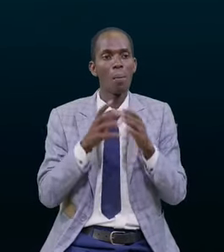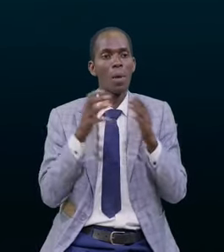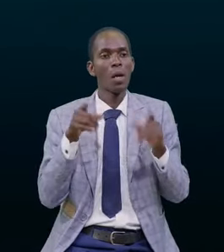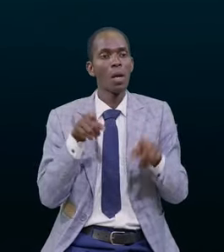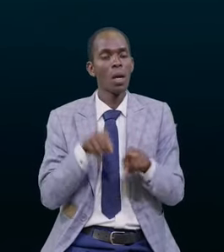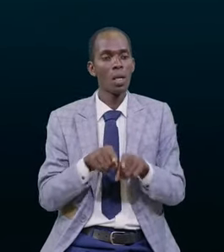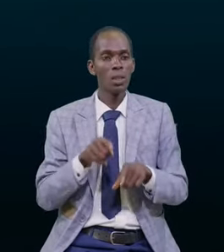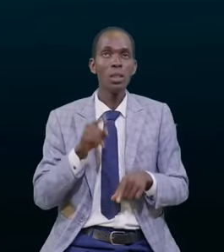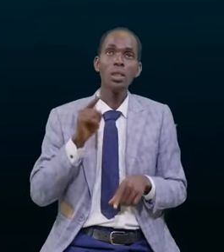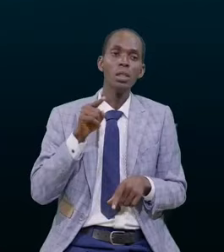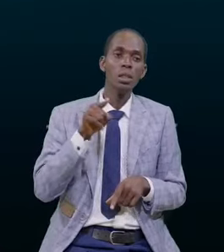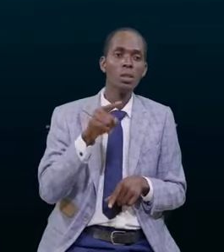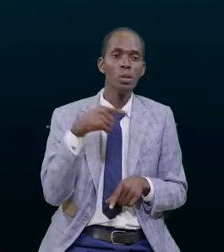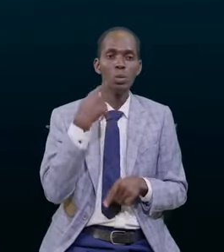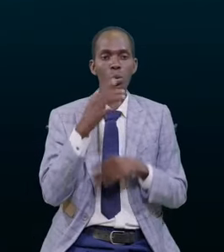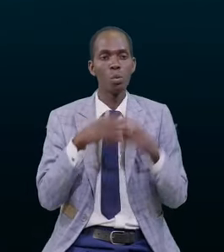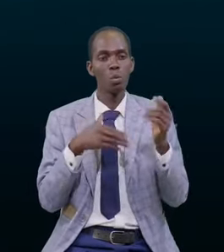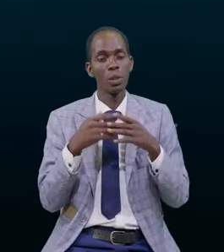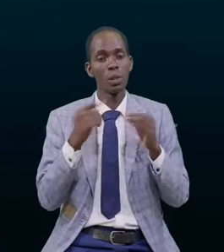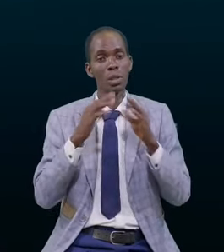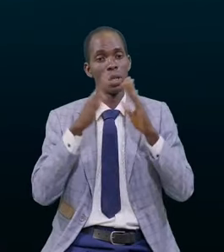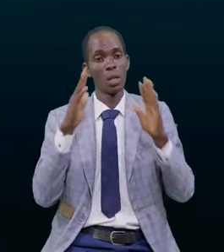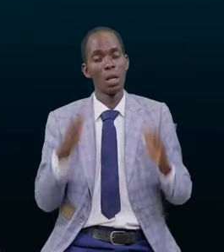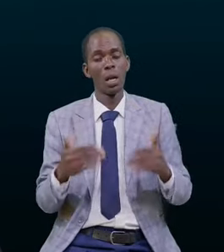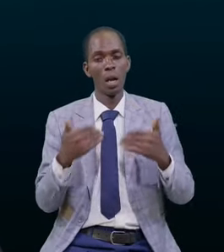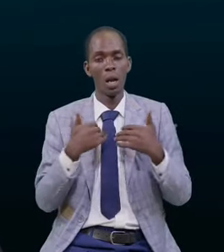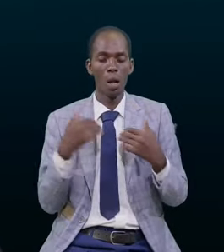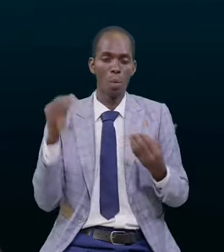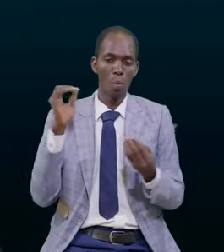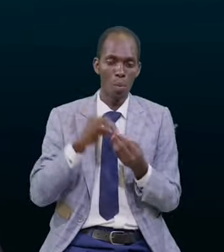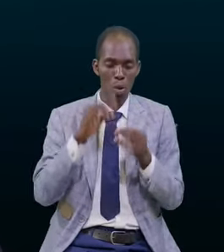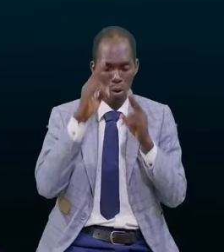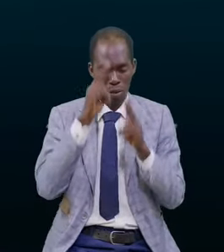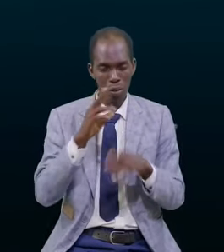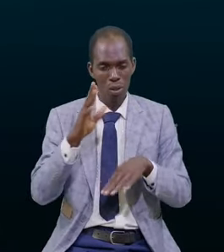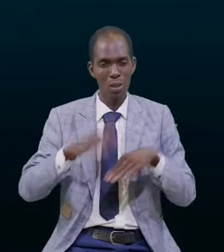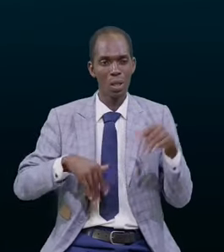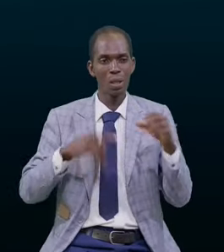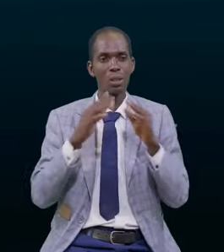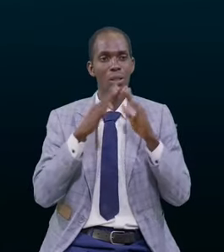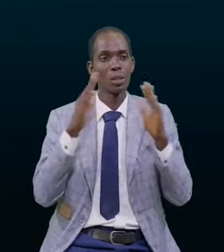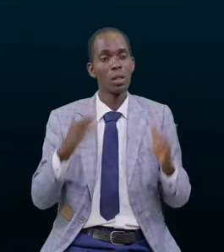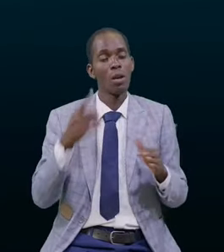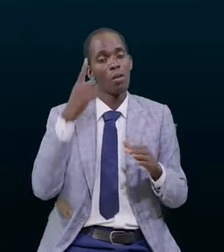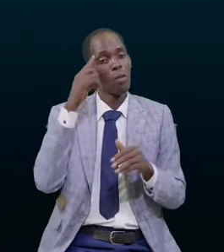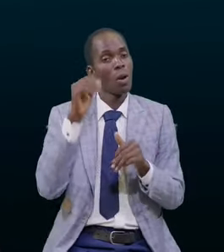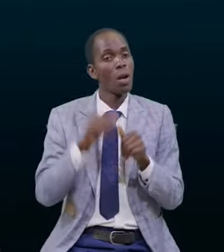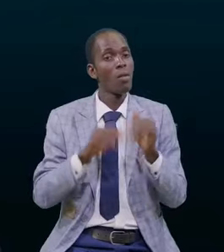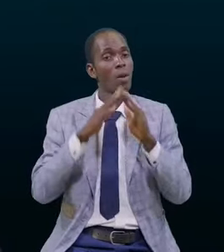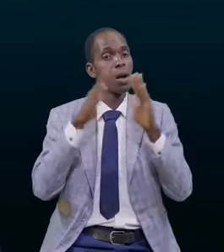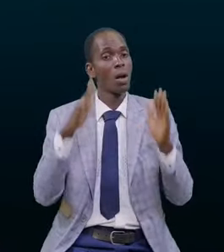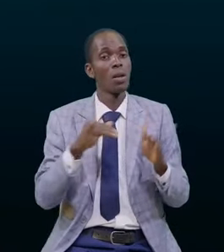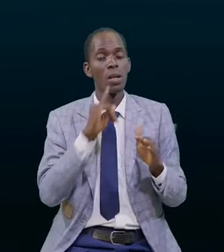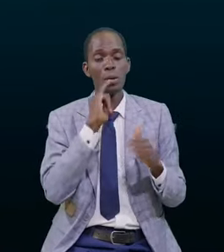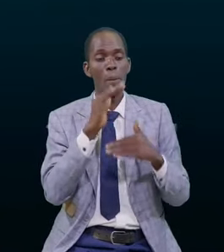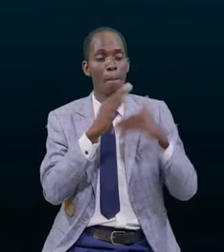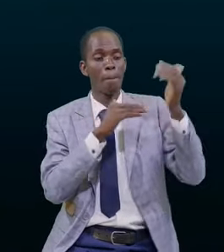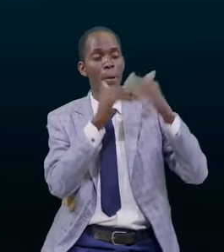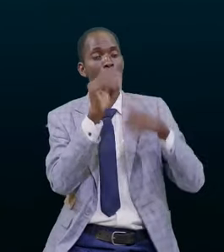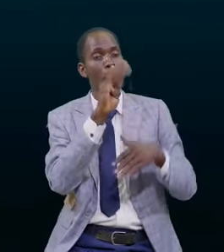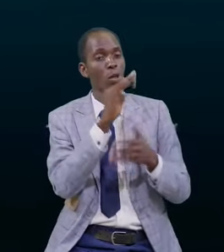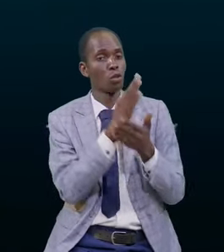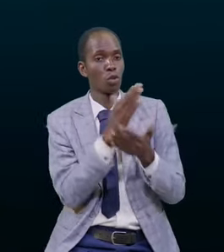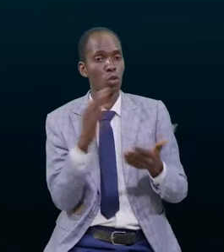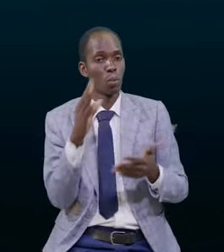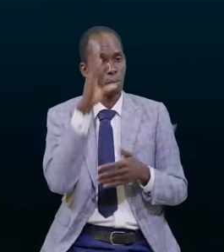honor than the house in verse four for every house is build by some man but he that built all